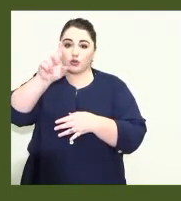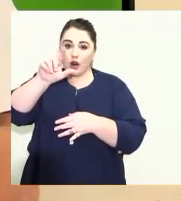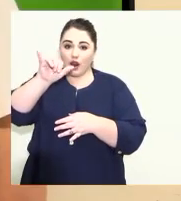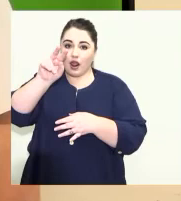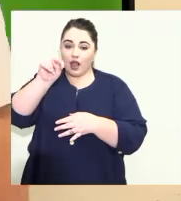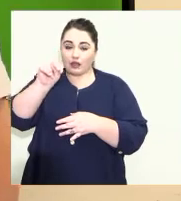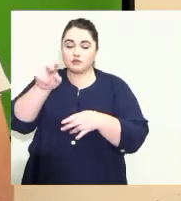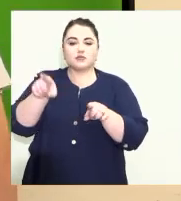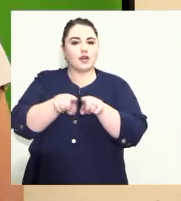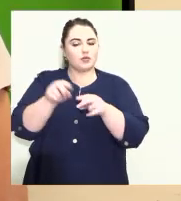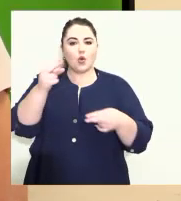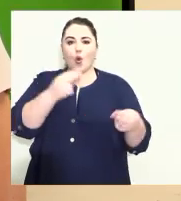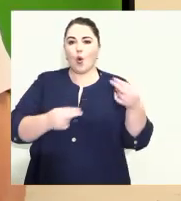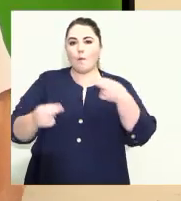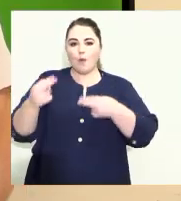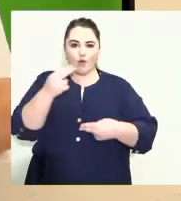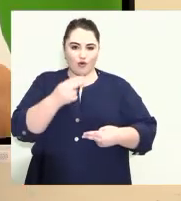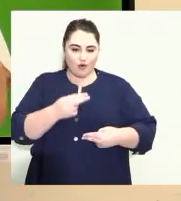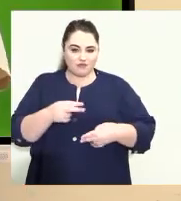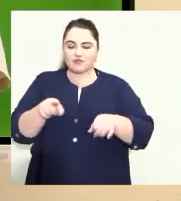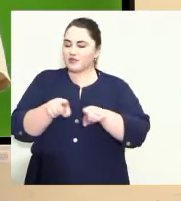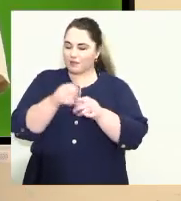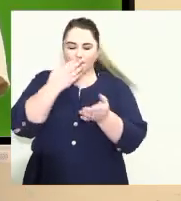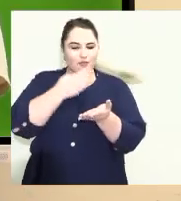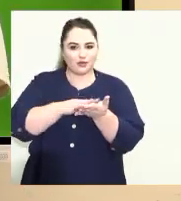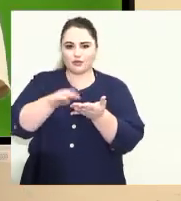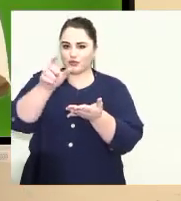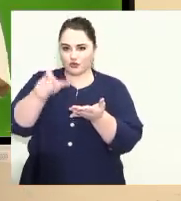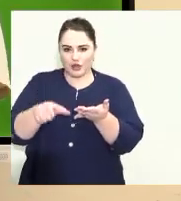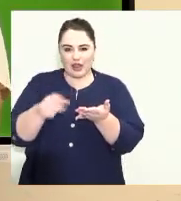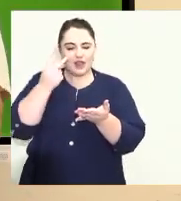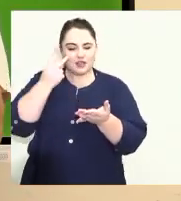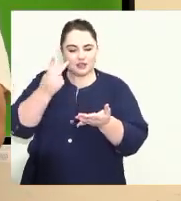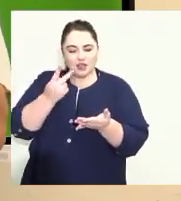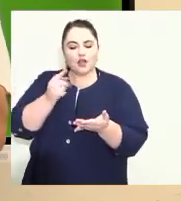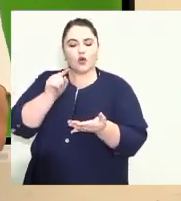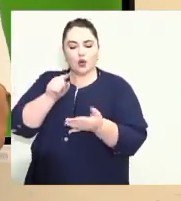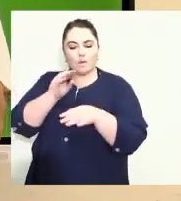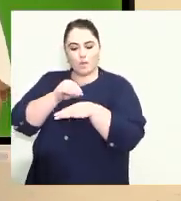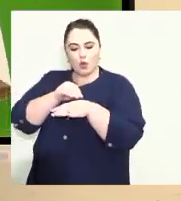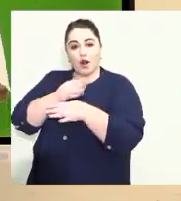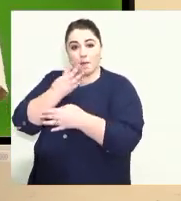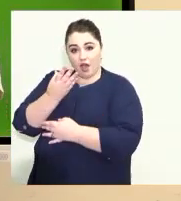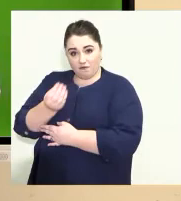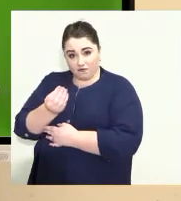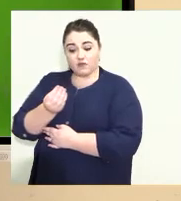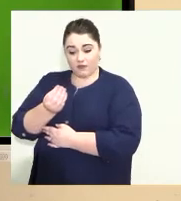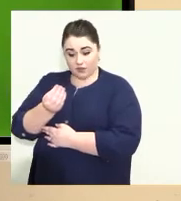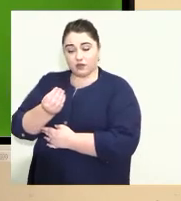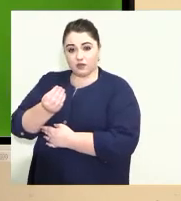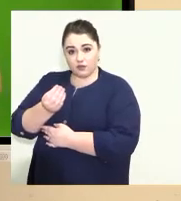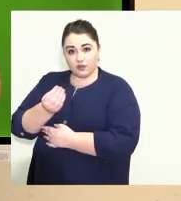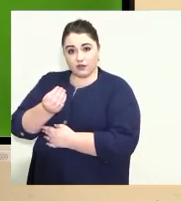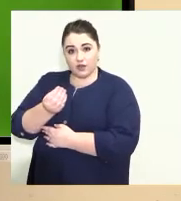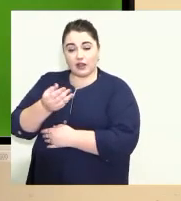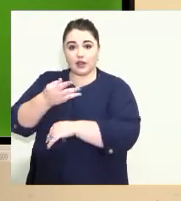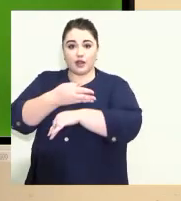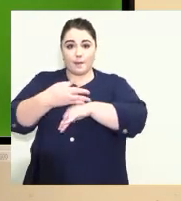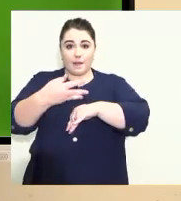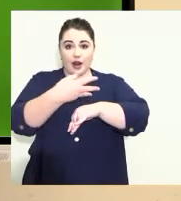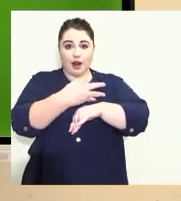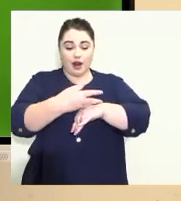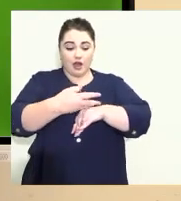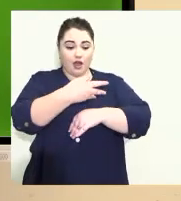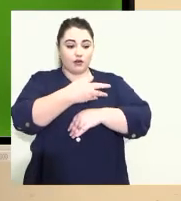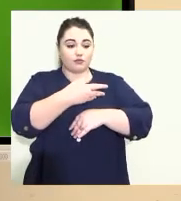and hormones are chemical messengers. They detect, the organs where they release from detect the problem, and then they are secreted in the